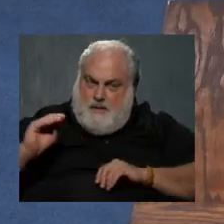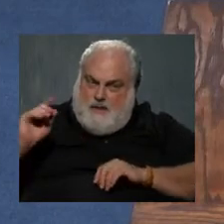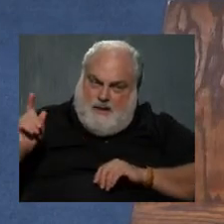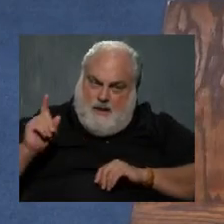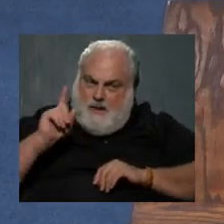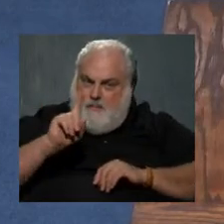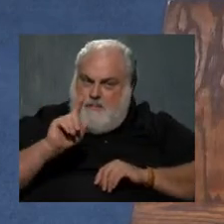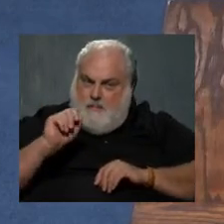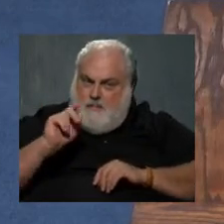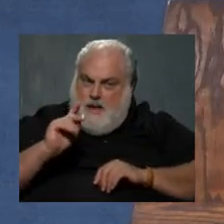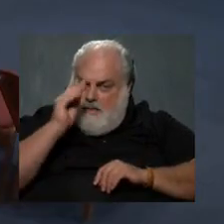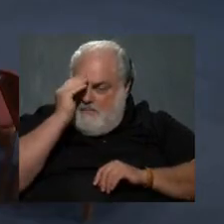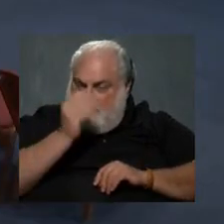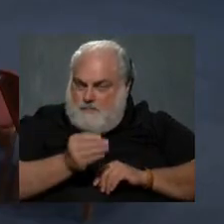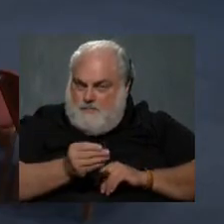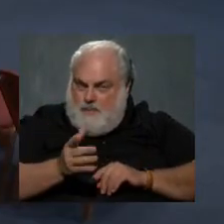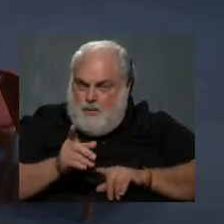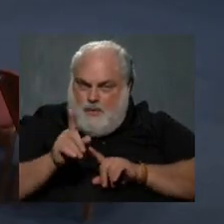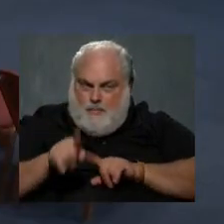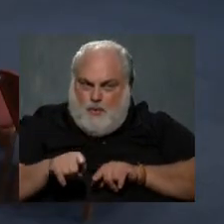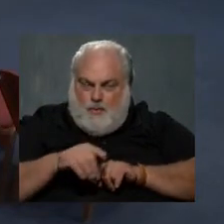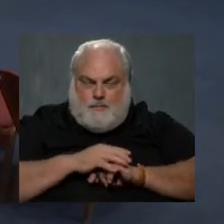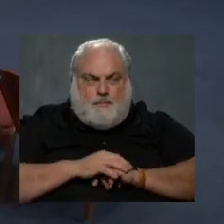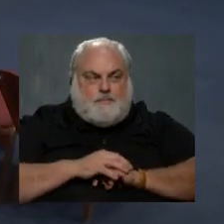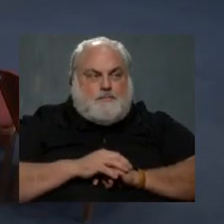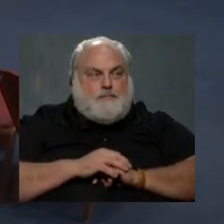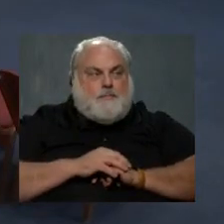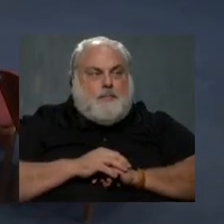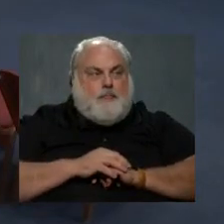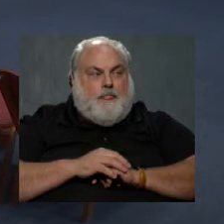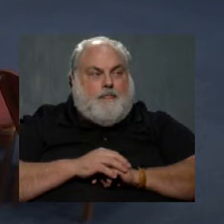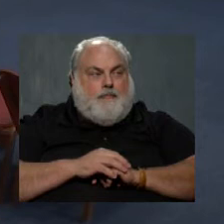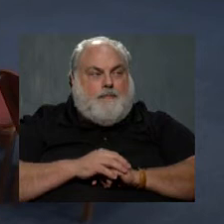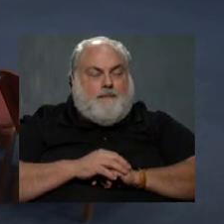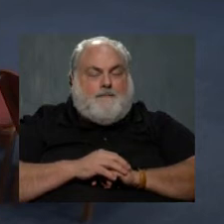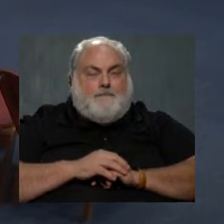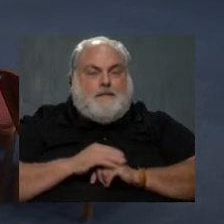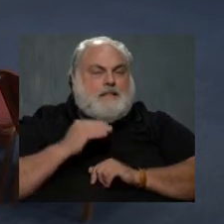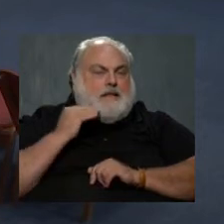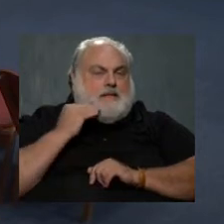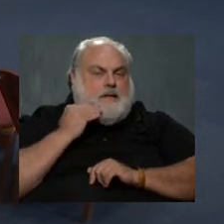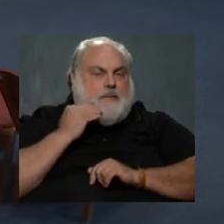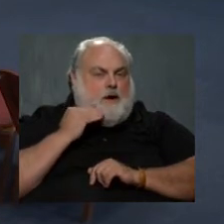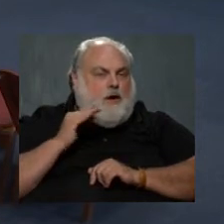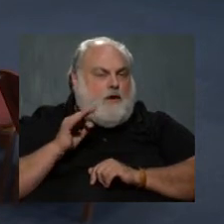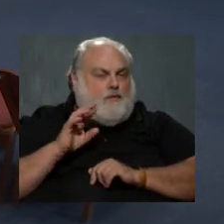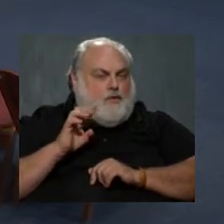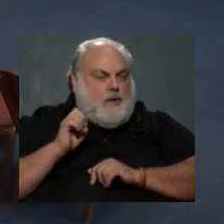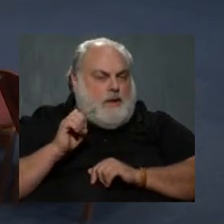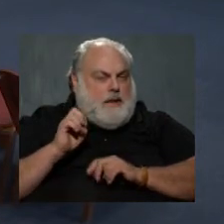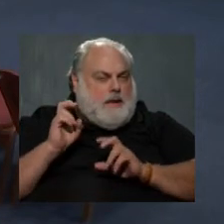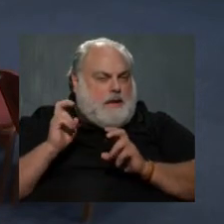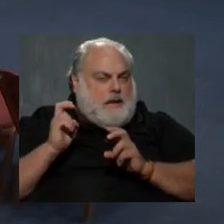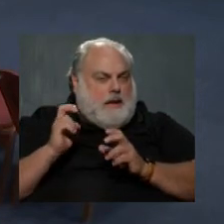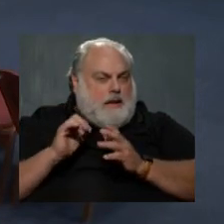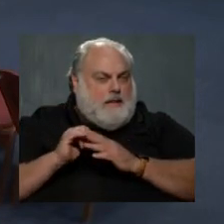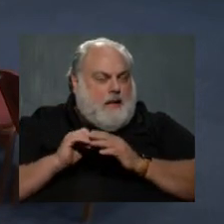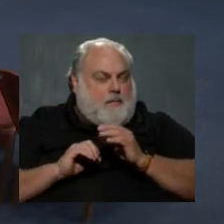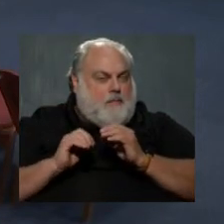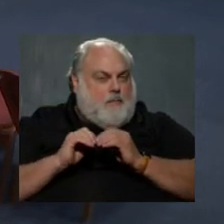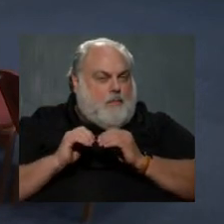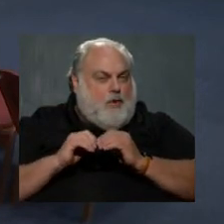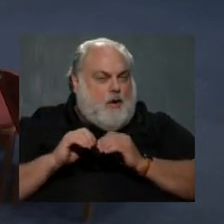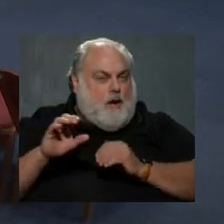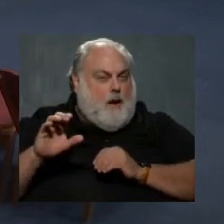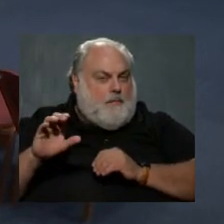back to you soon. Thank you. I think we have a couple of questions. I have one. Okay. Is the tobacco-free, is that something that more employers